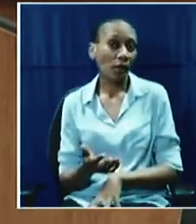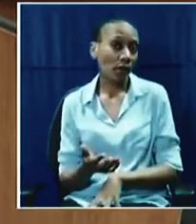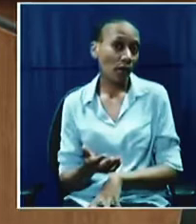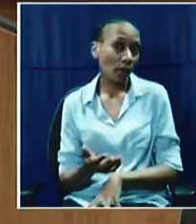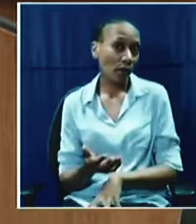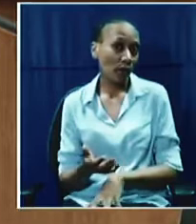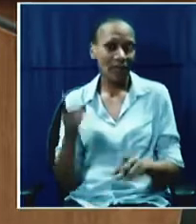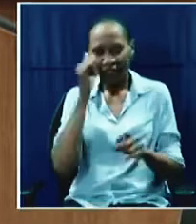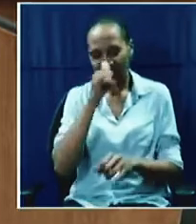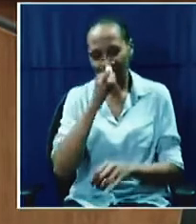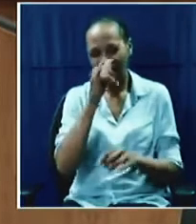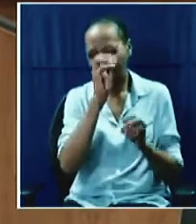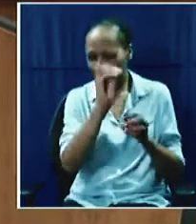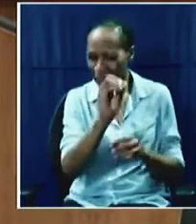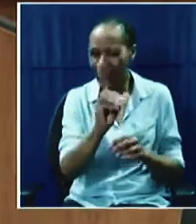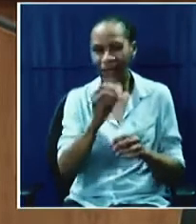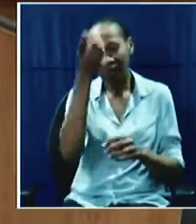because of crime and grime.